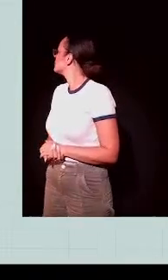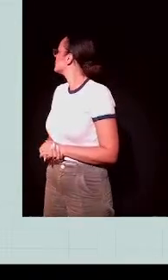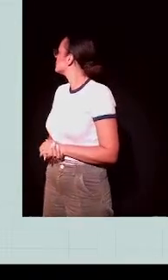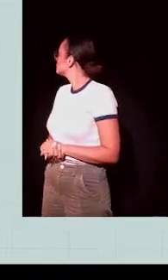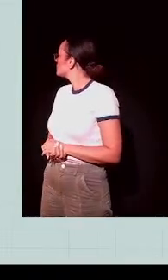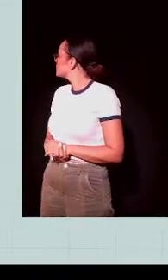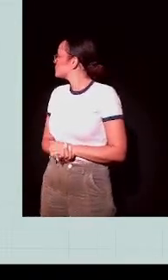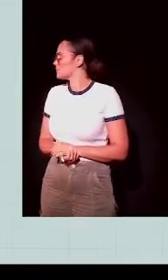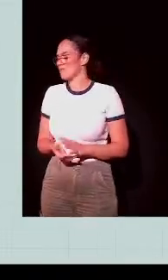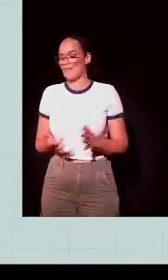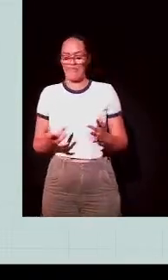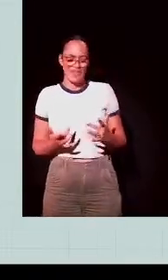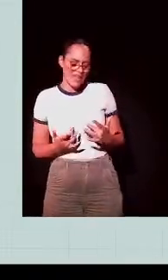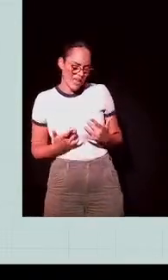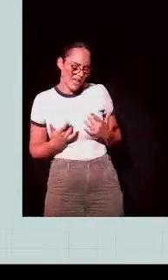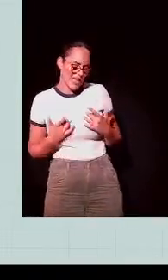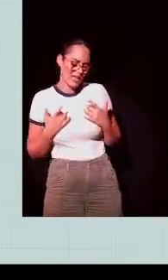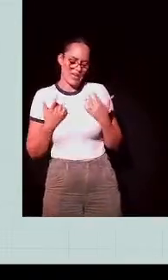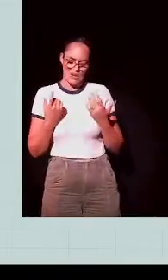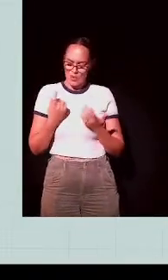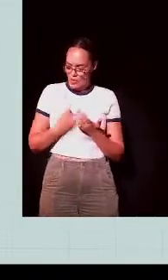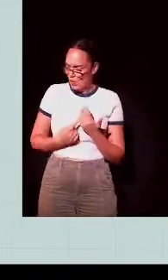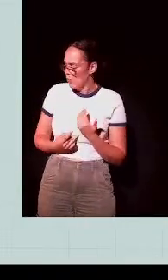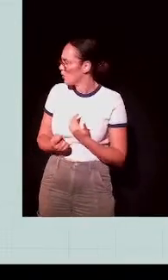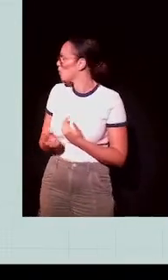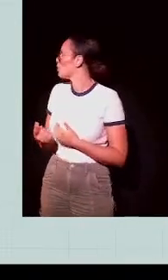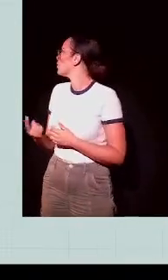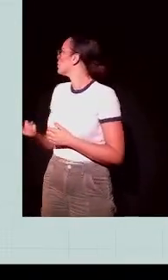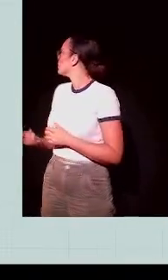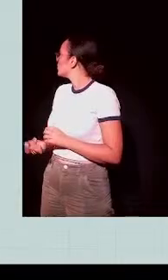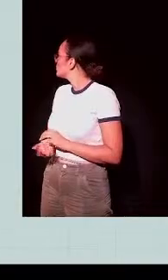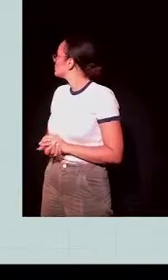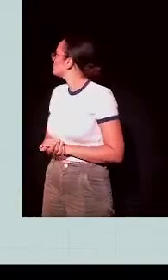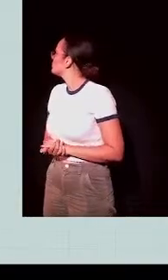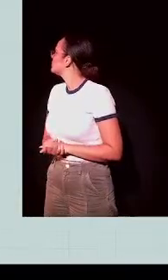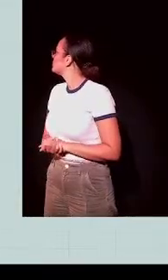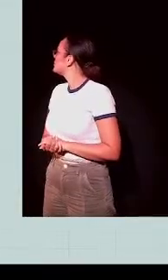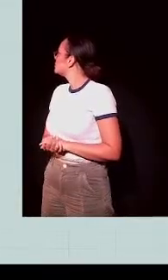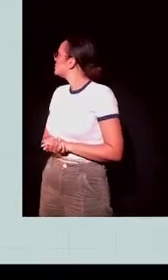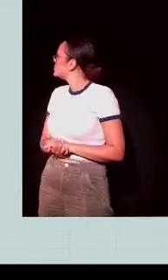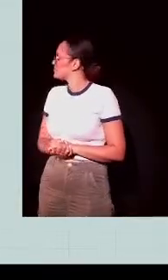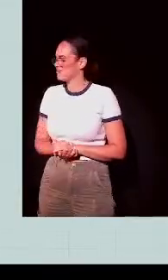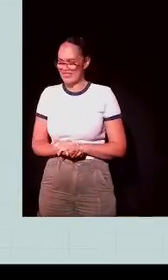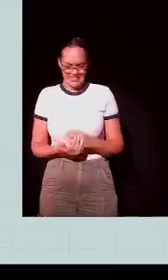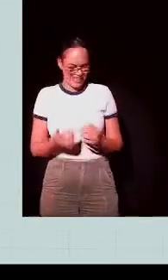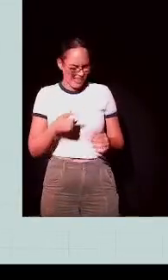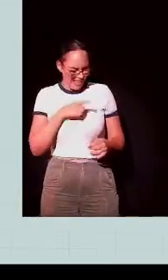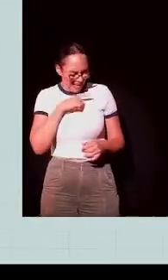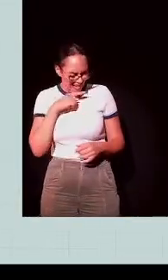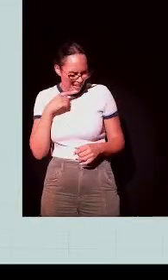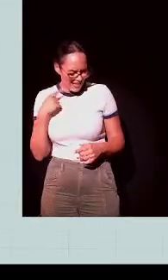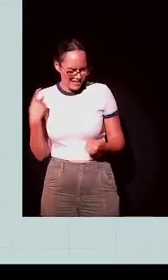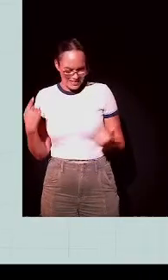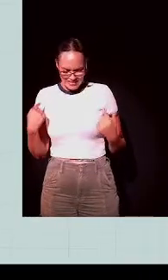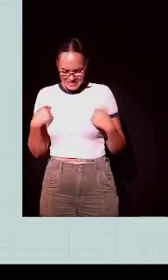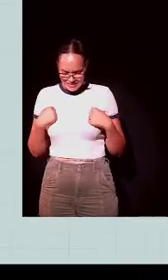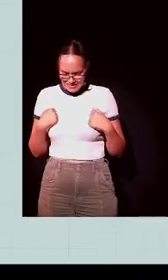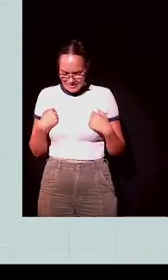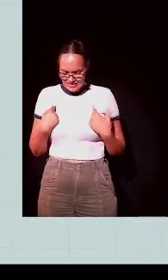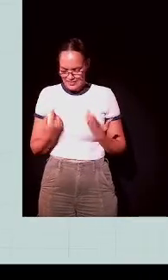I'm living a lie. Don't crawl back into the fireside.